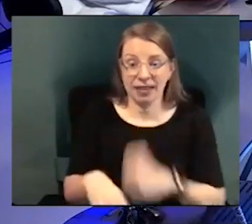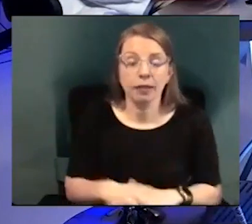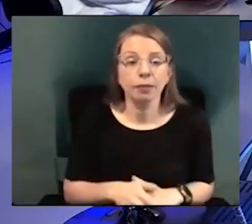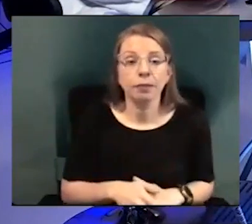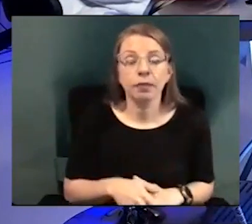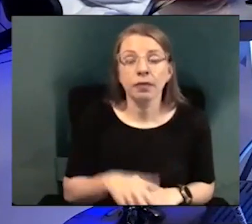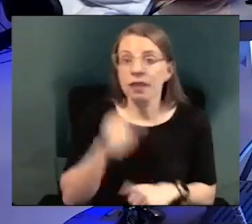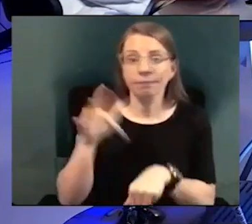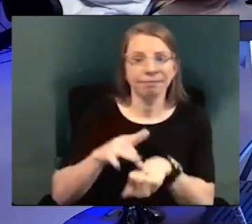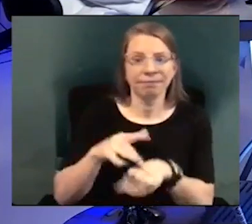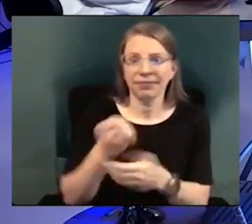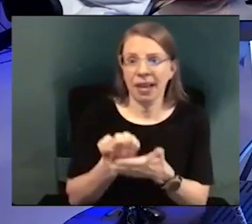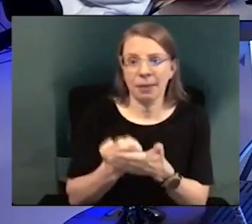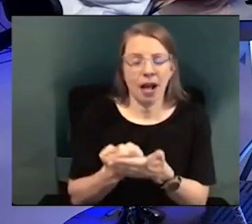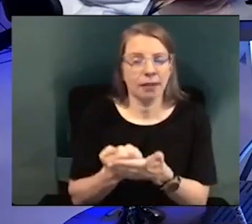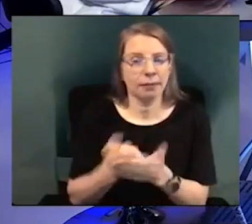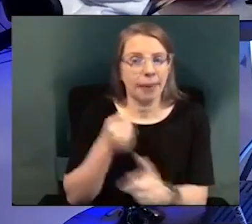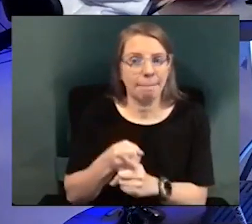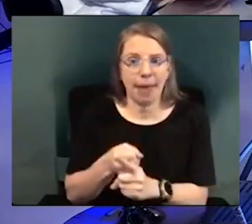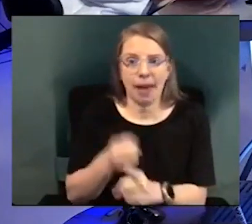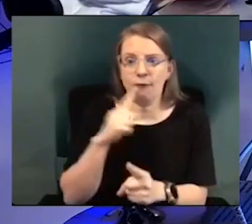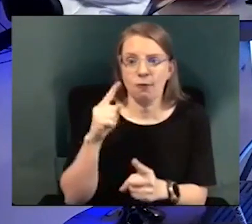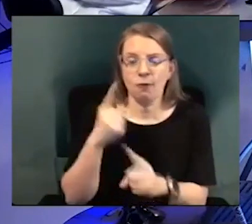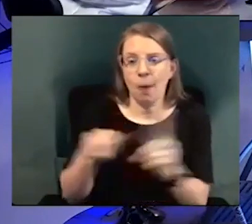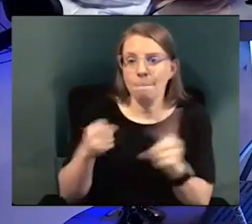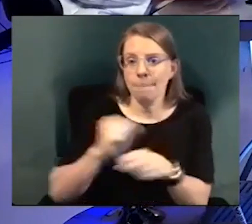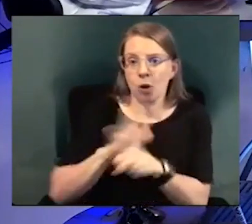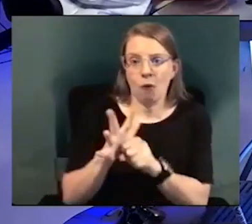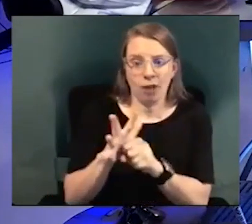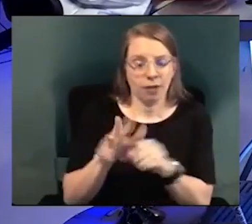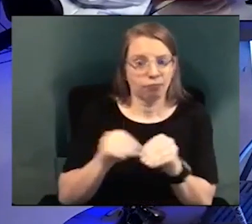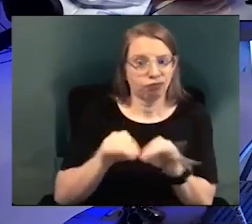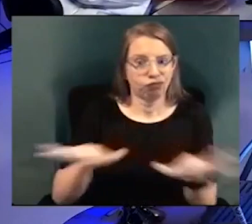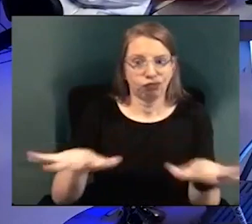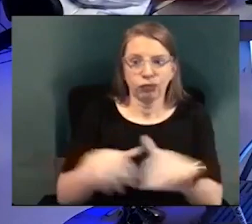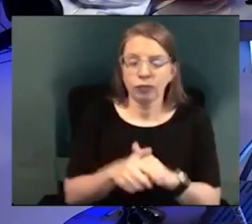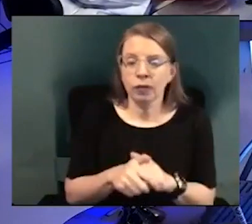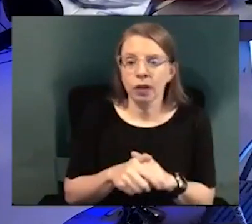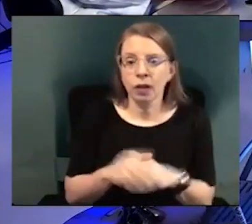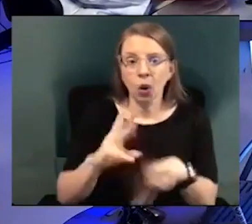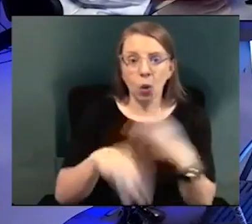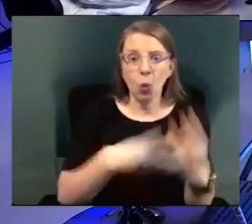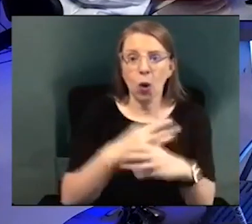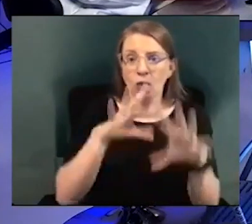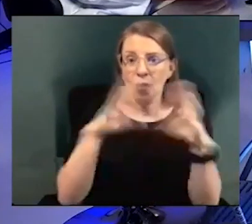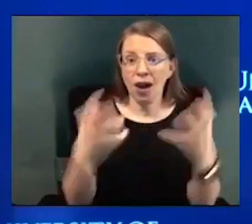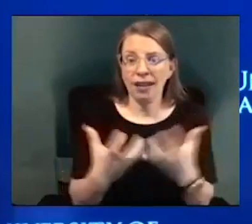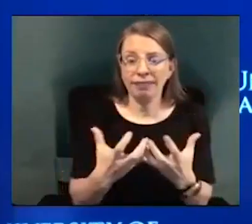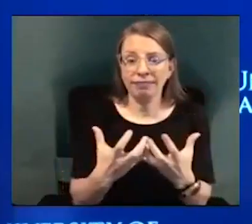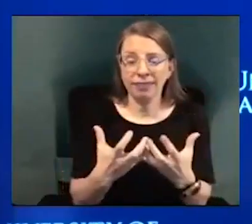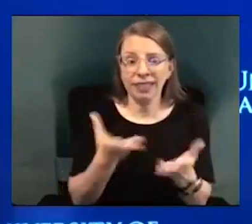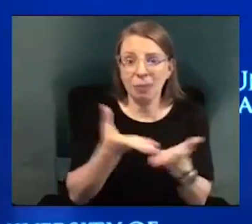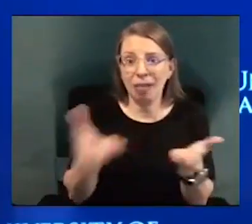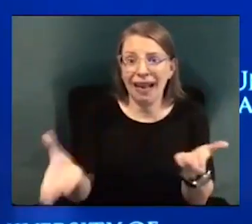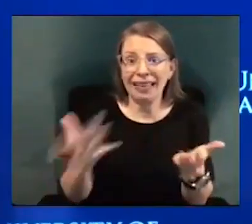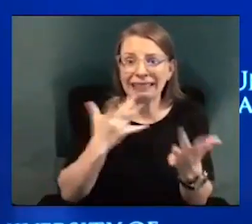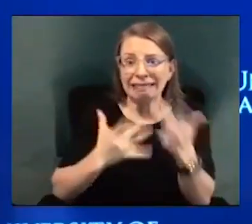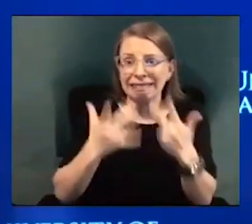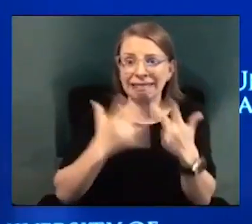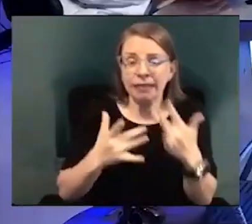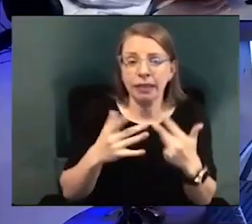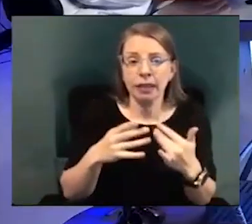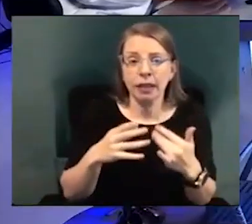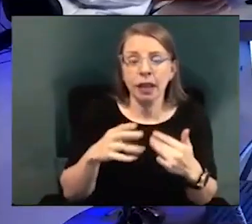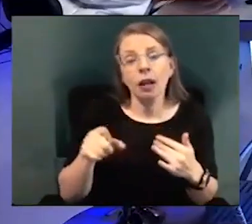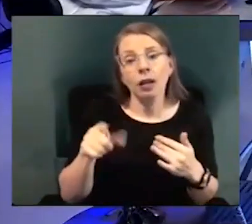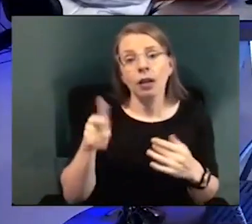impact of this because if you think there is a worldwide supply shortage for different supply chain things, you'll know this much better than I do,